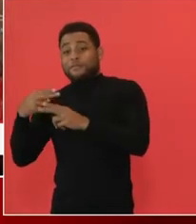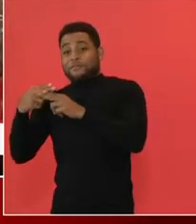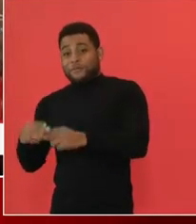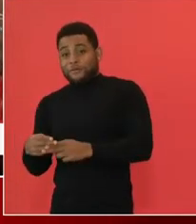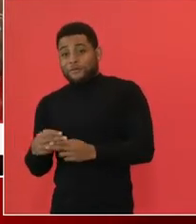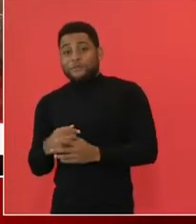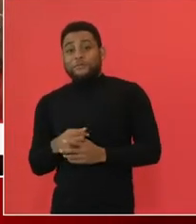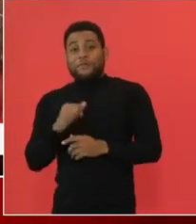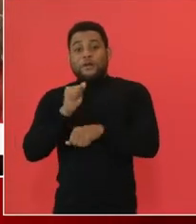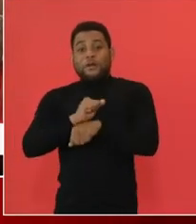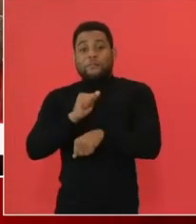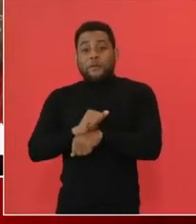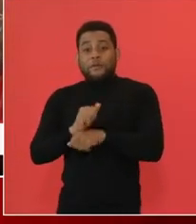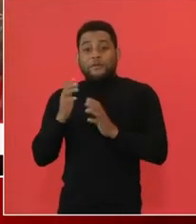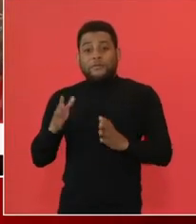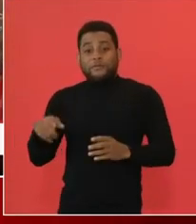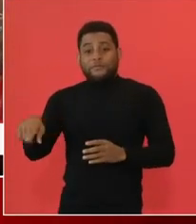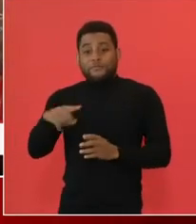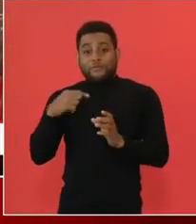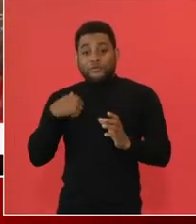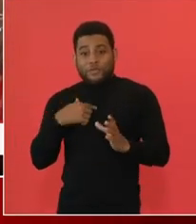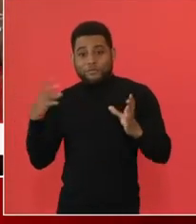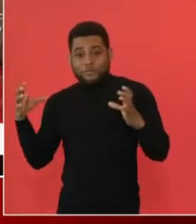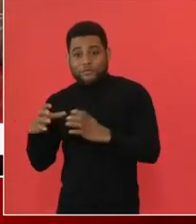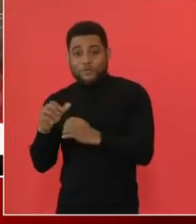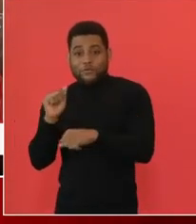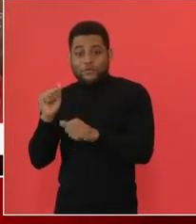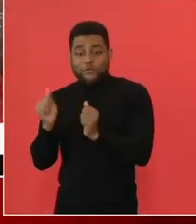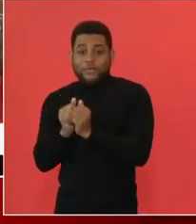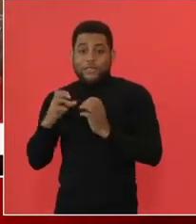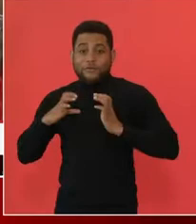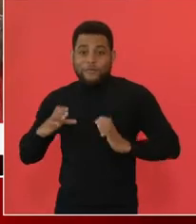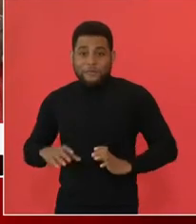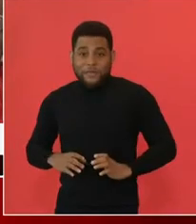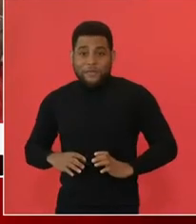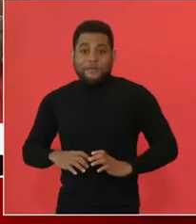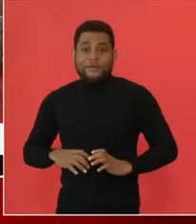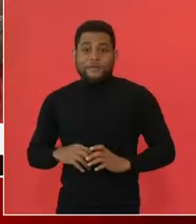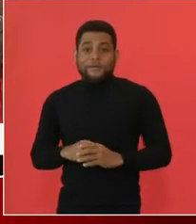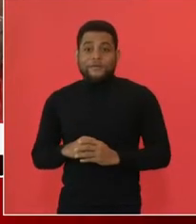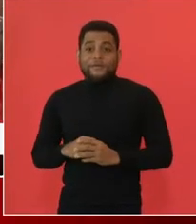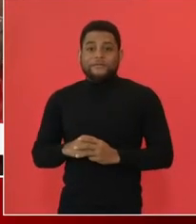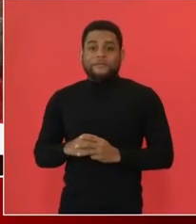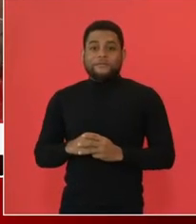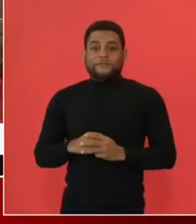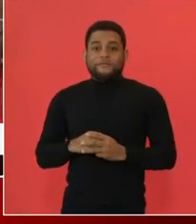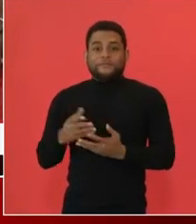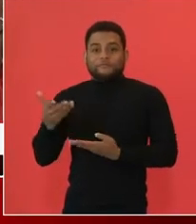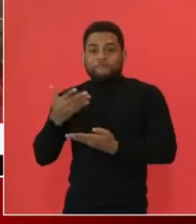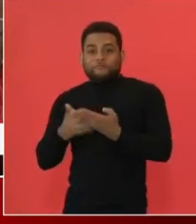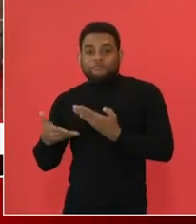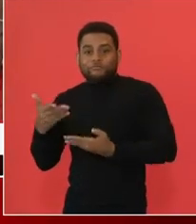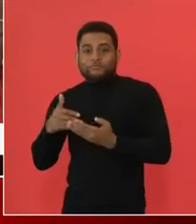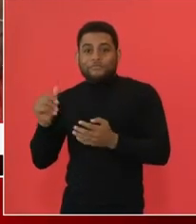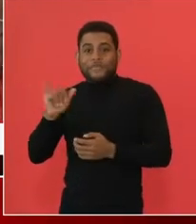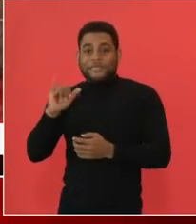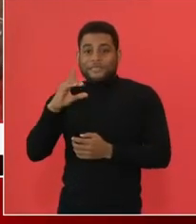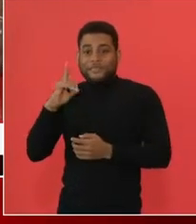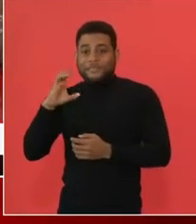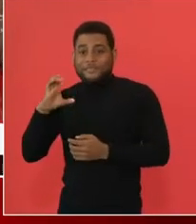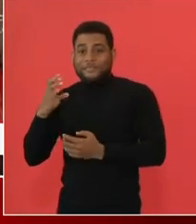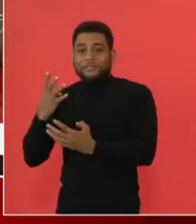customers in customer service spaces, in congregate facilities like our DC jail or